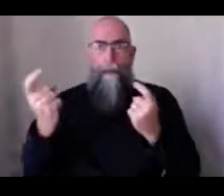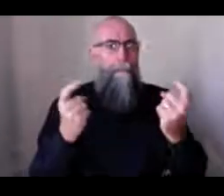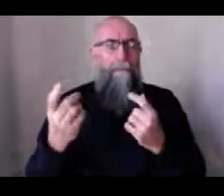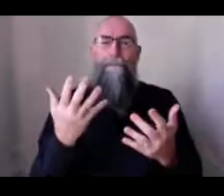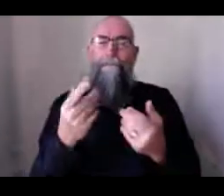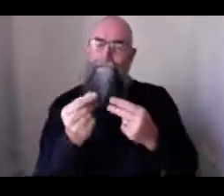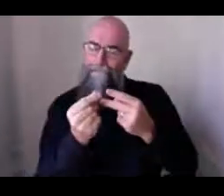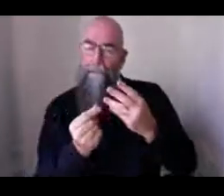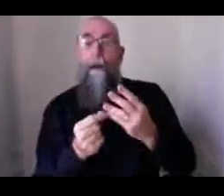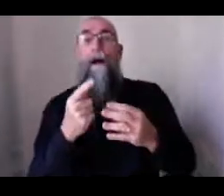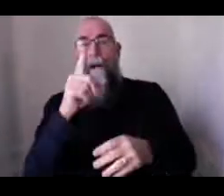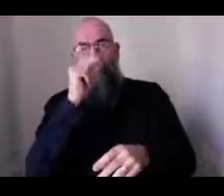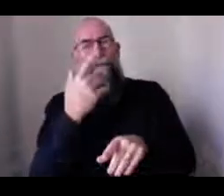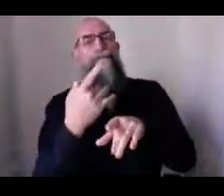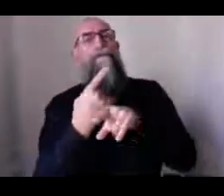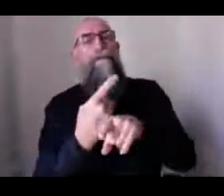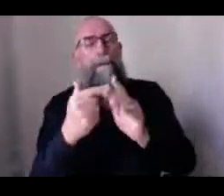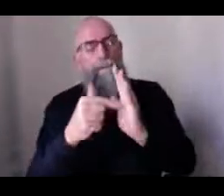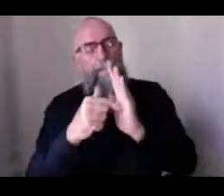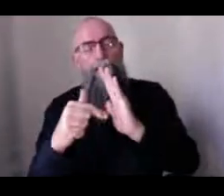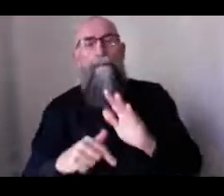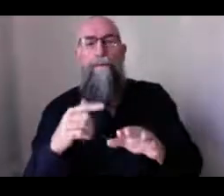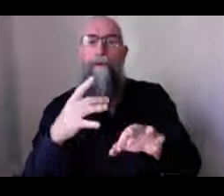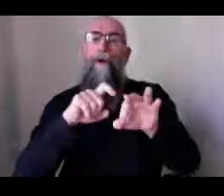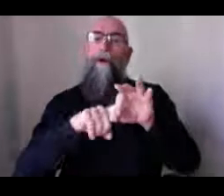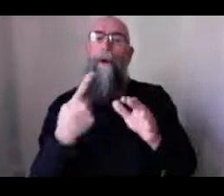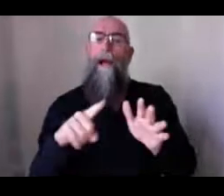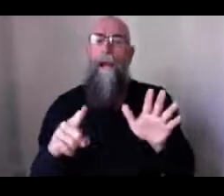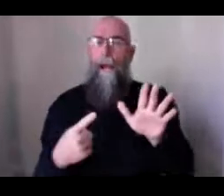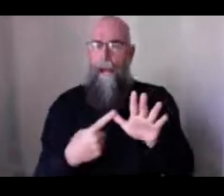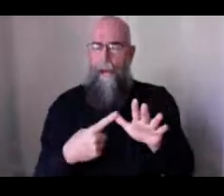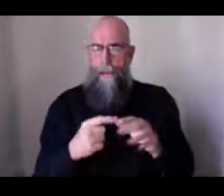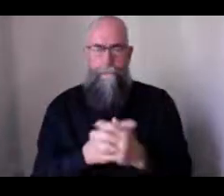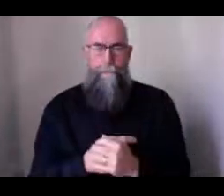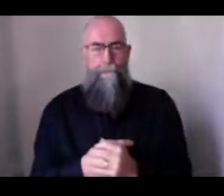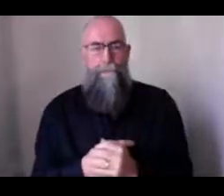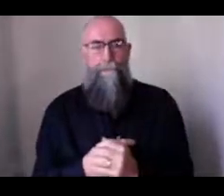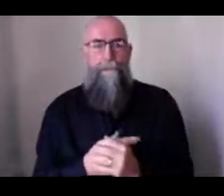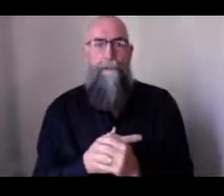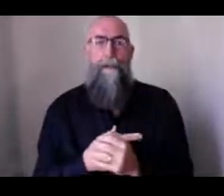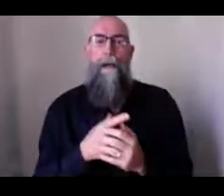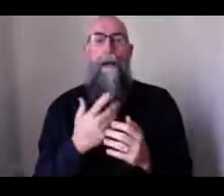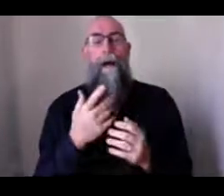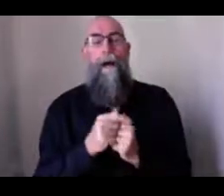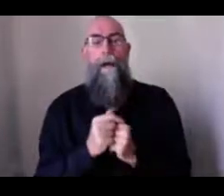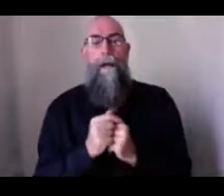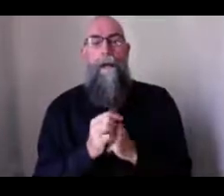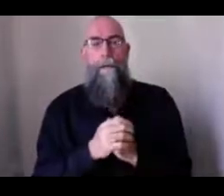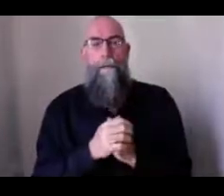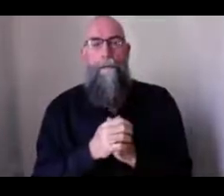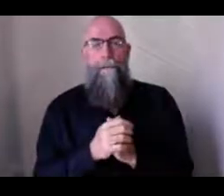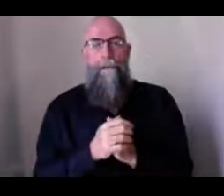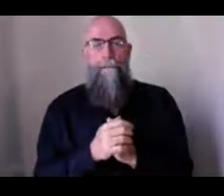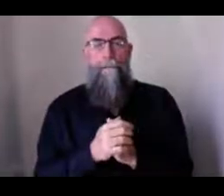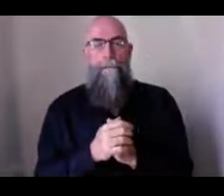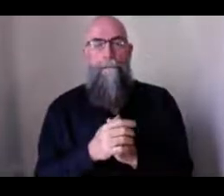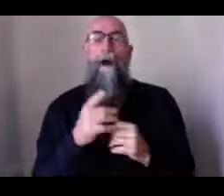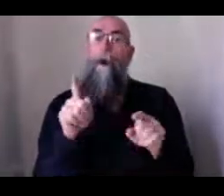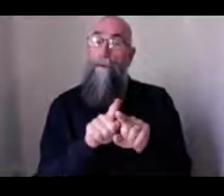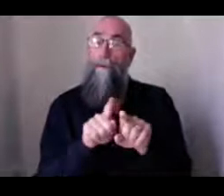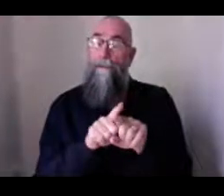that. Also in the viability, sorry, it's not on the slide there, but we also request a sort of a